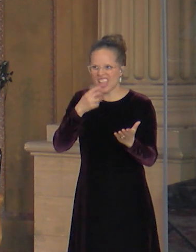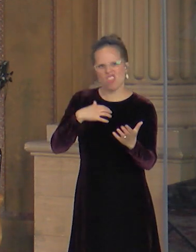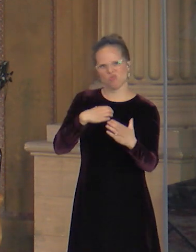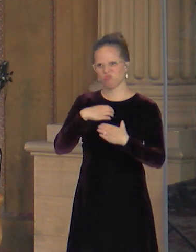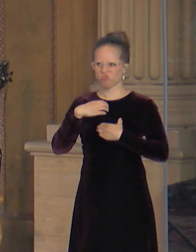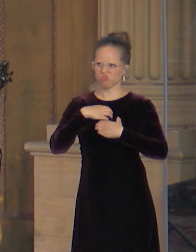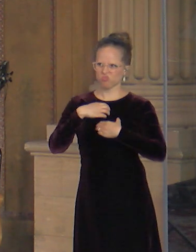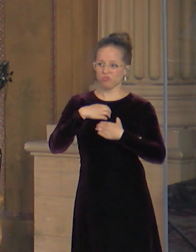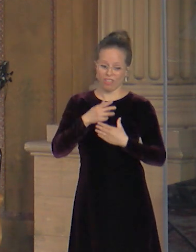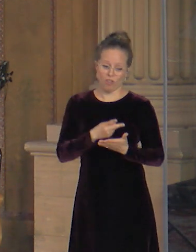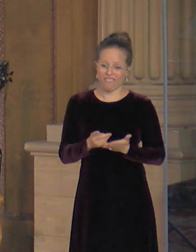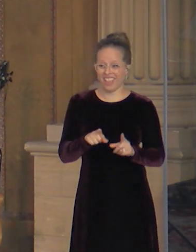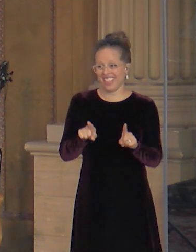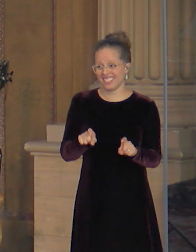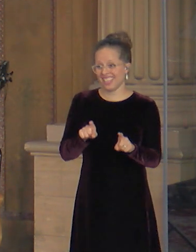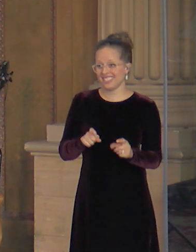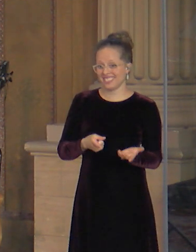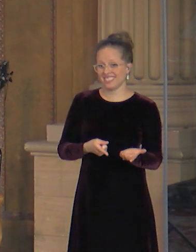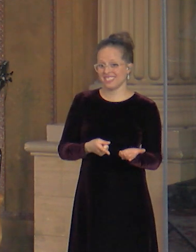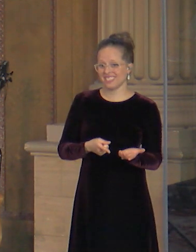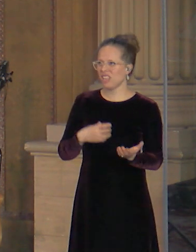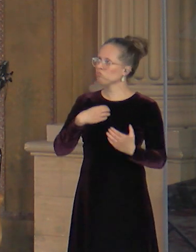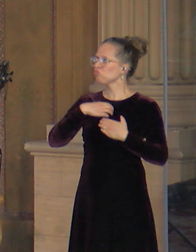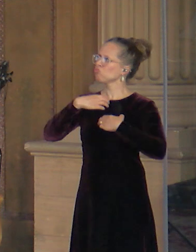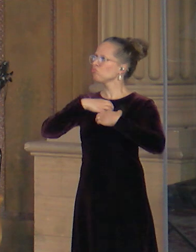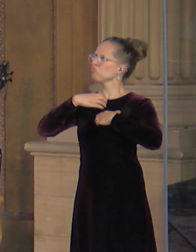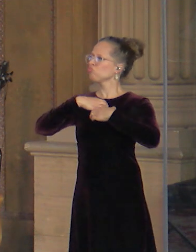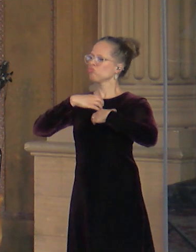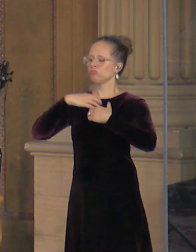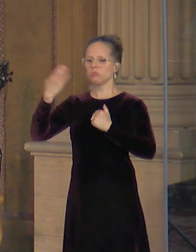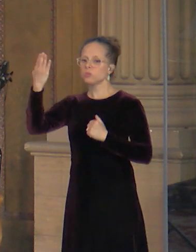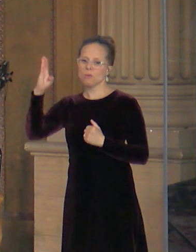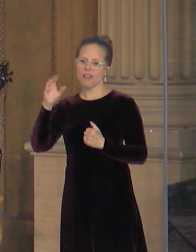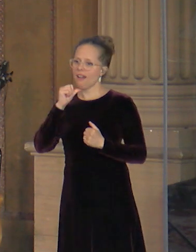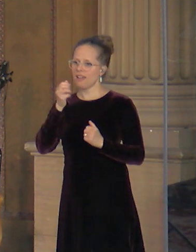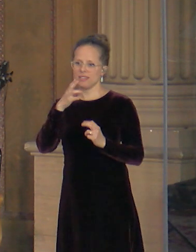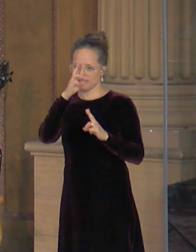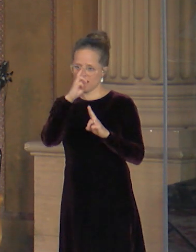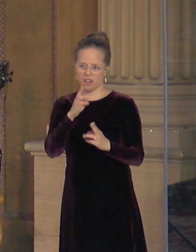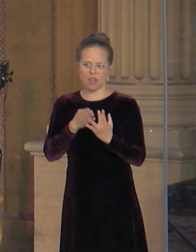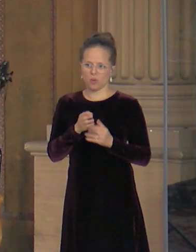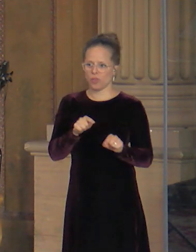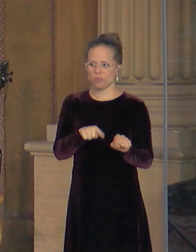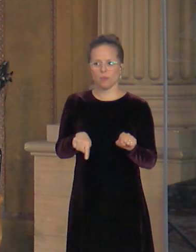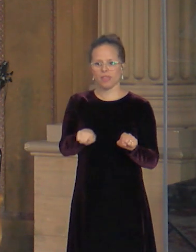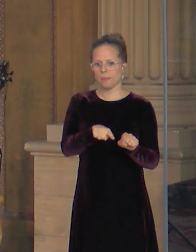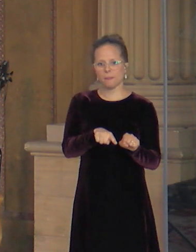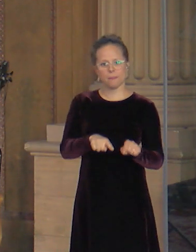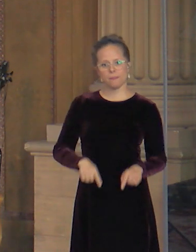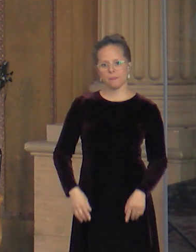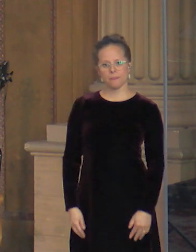they grumble against God so God is not honored through them as intended